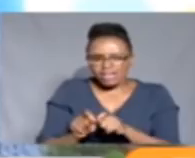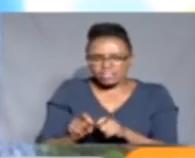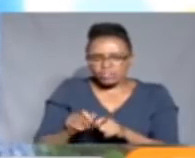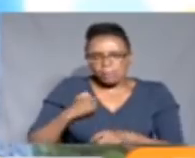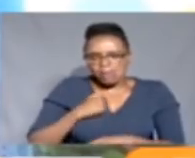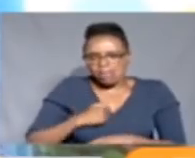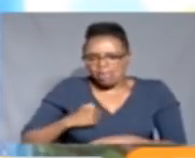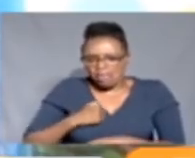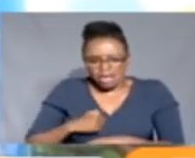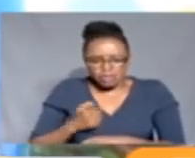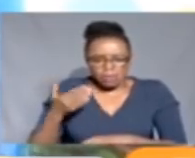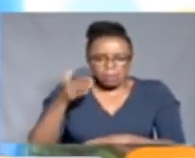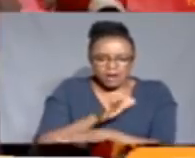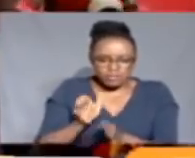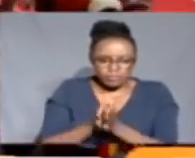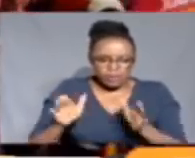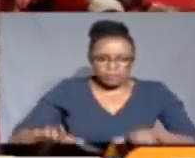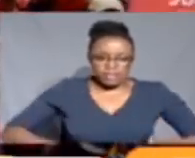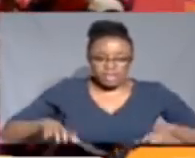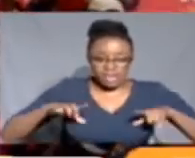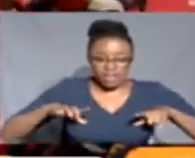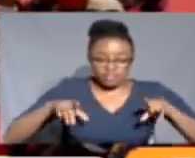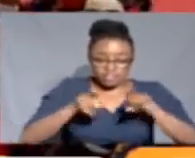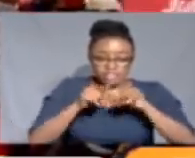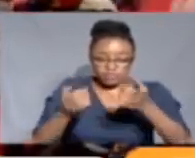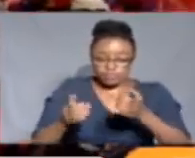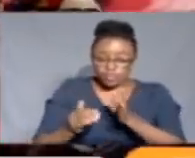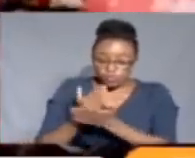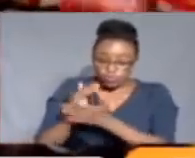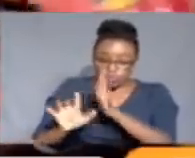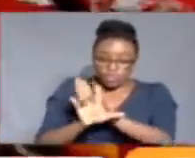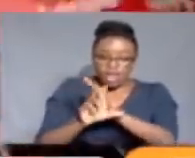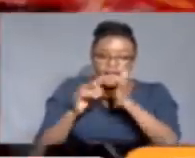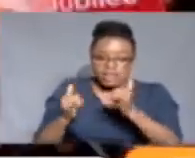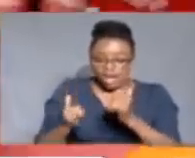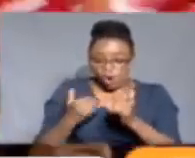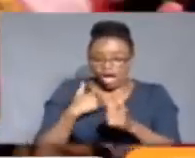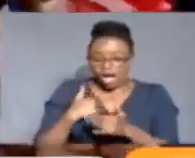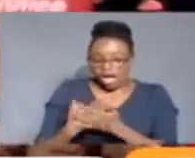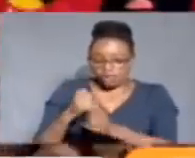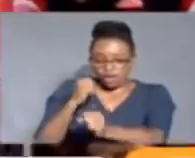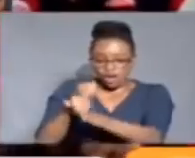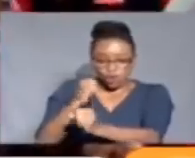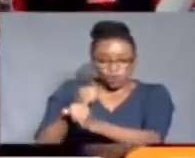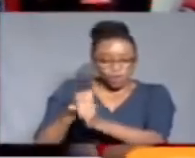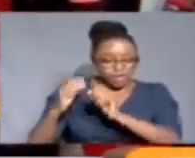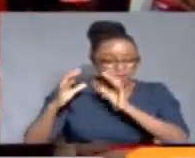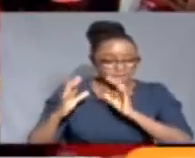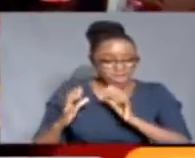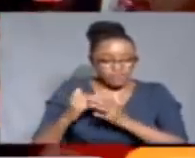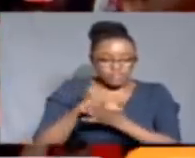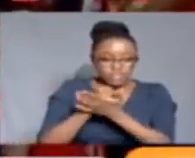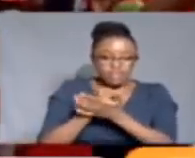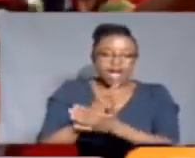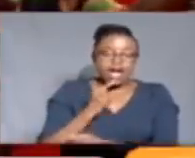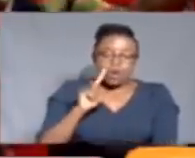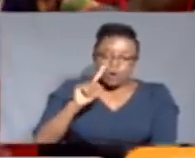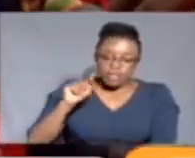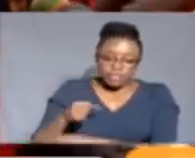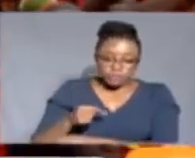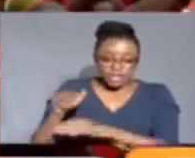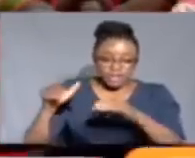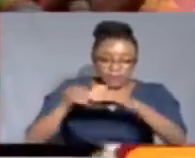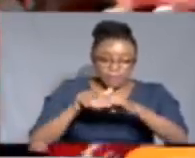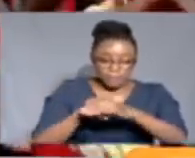and get back into public life. As required by law, they now face the uphill task of registering 1,000 members per